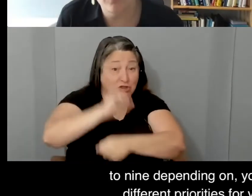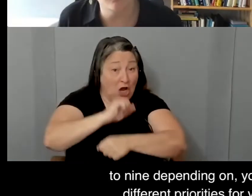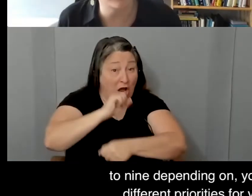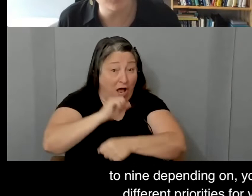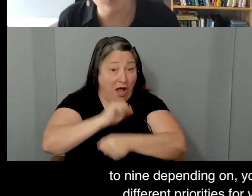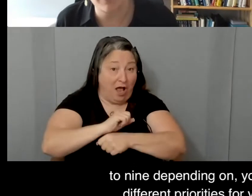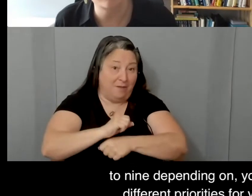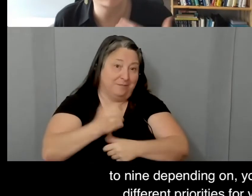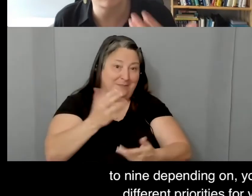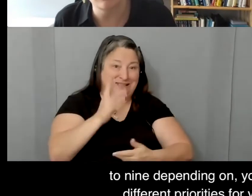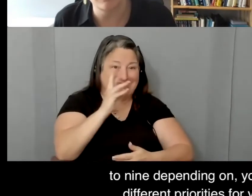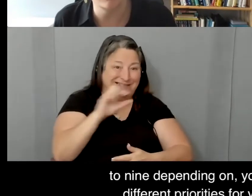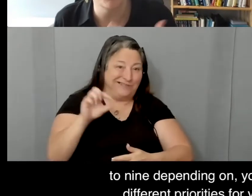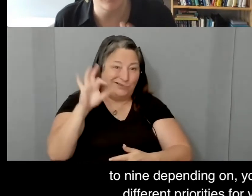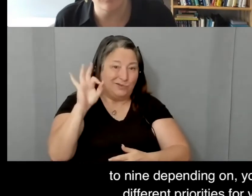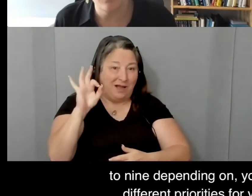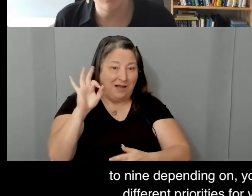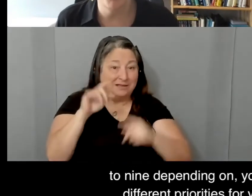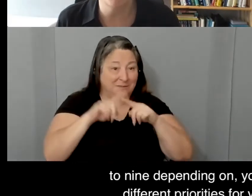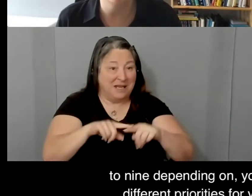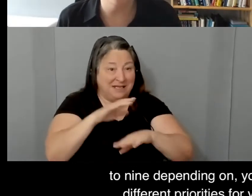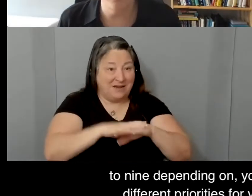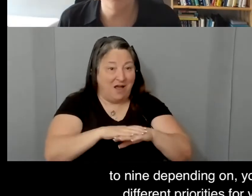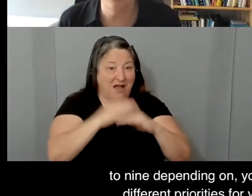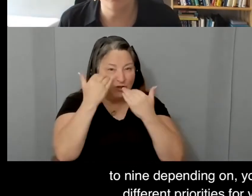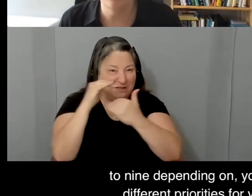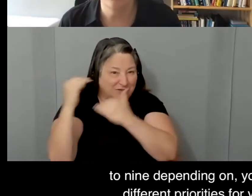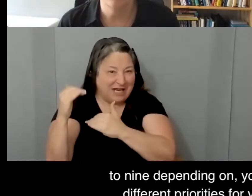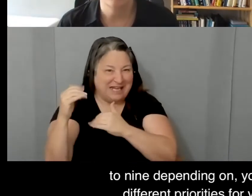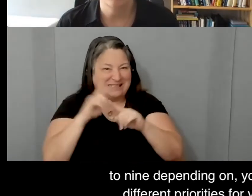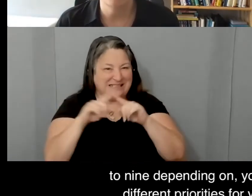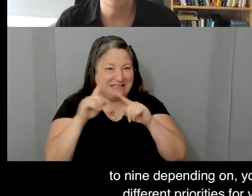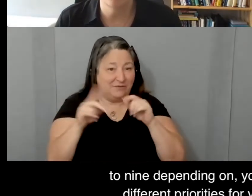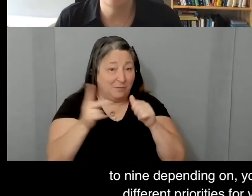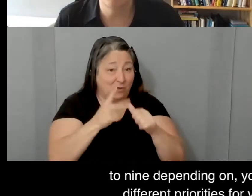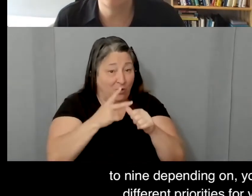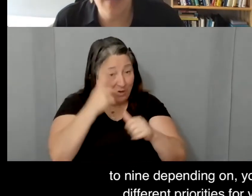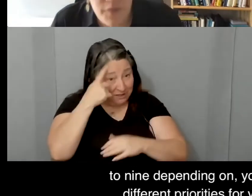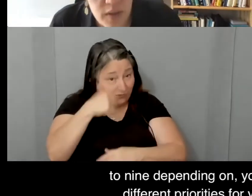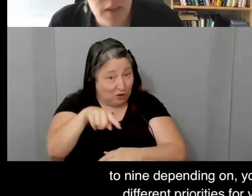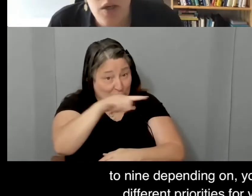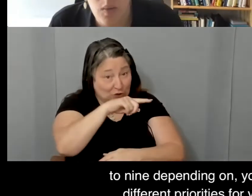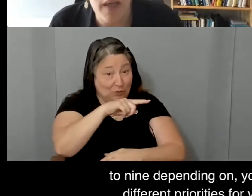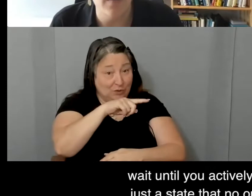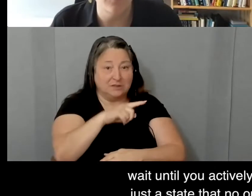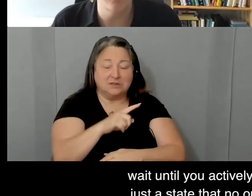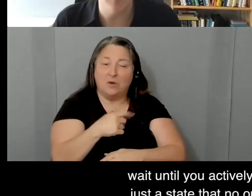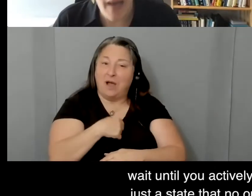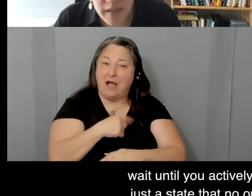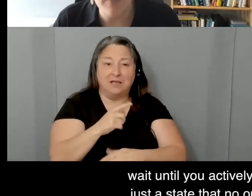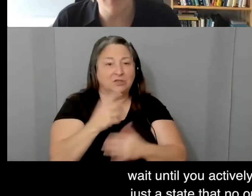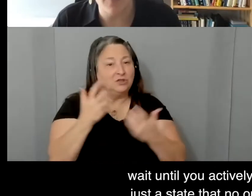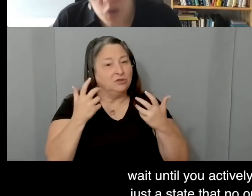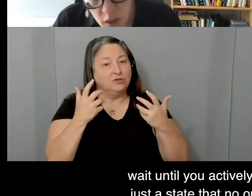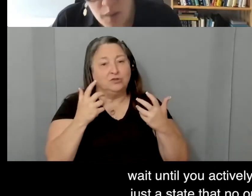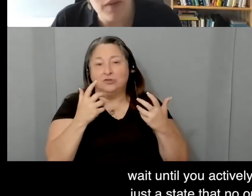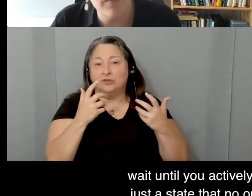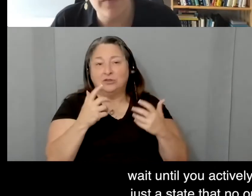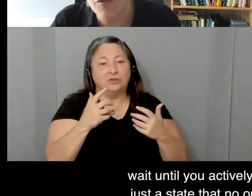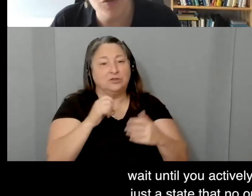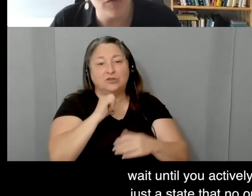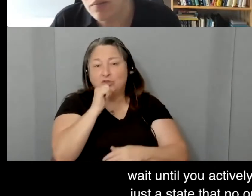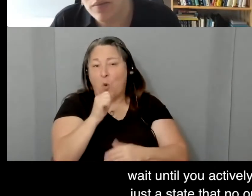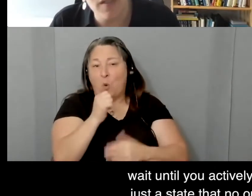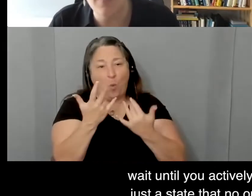depending on, you know, constraints and different priorities for you. So definitely don't wait until you actively hate your